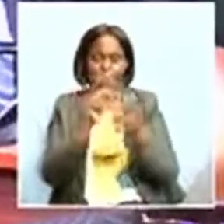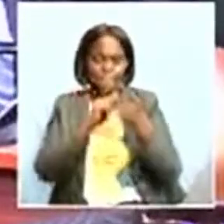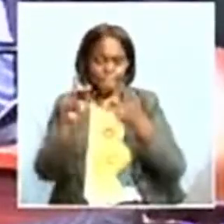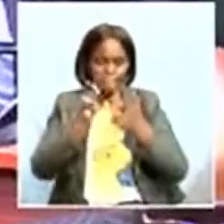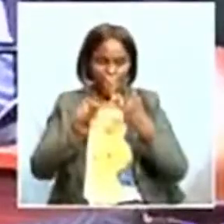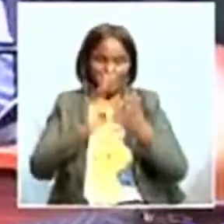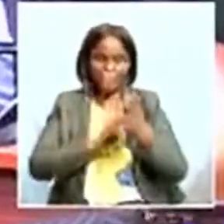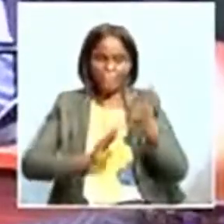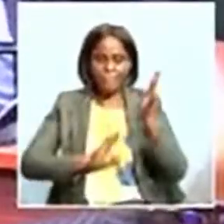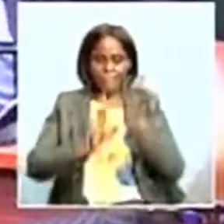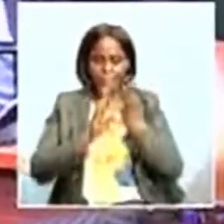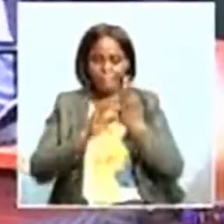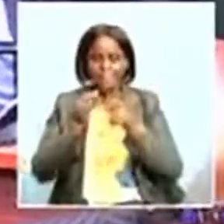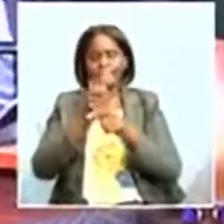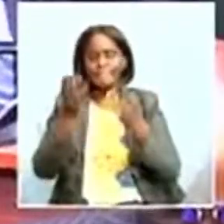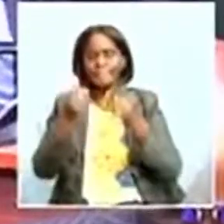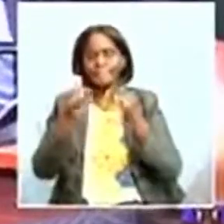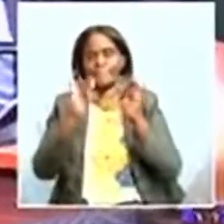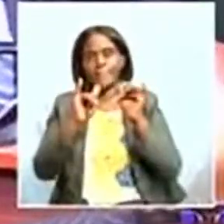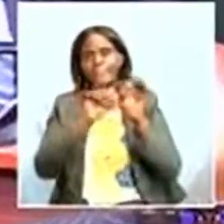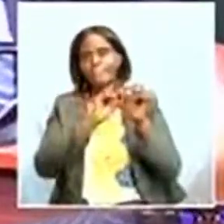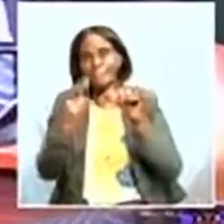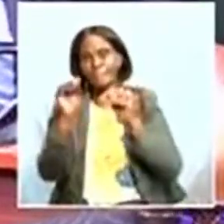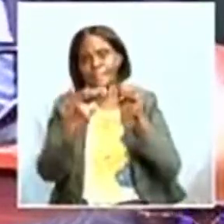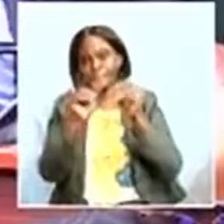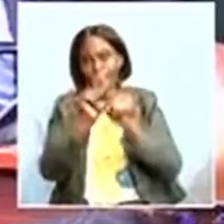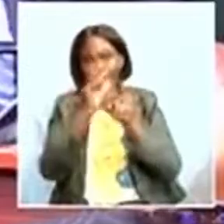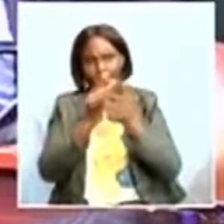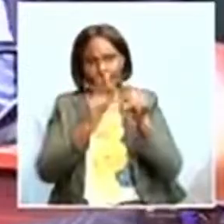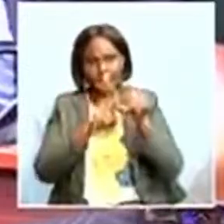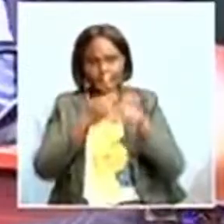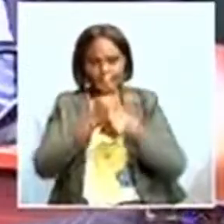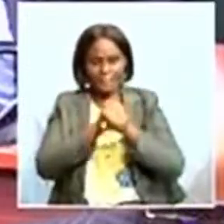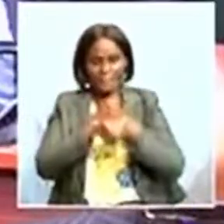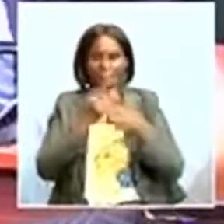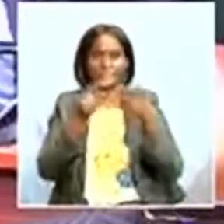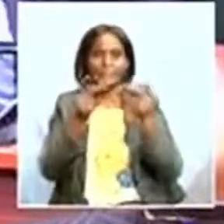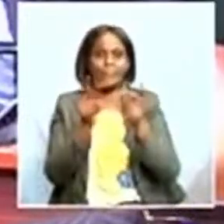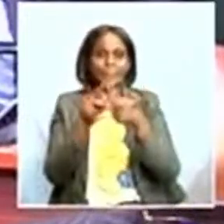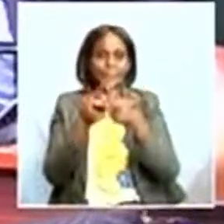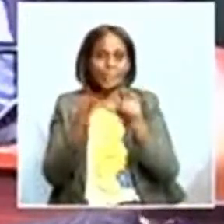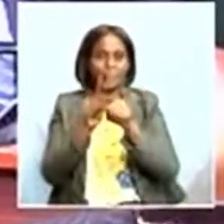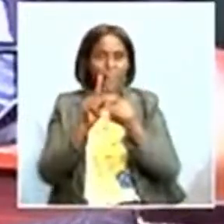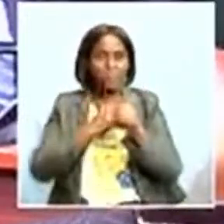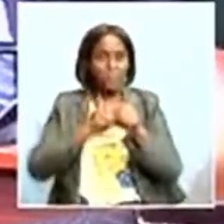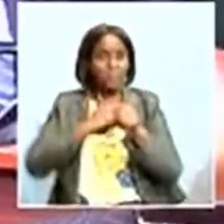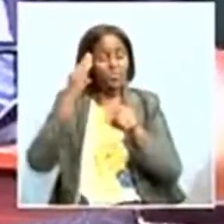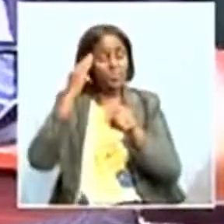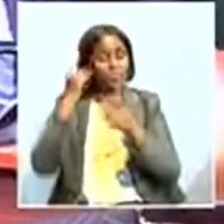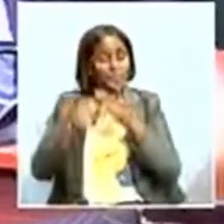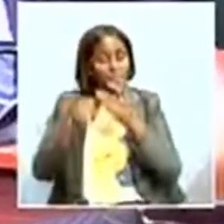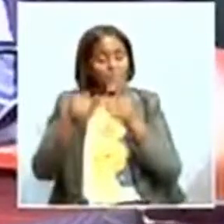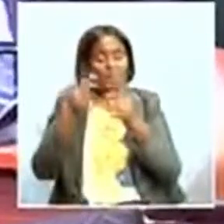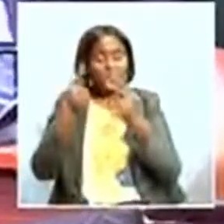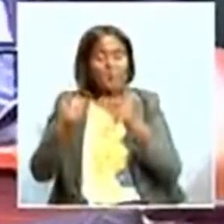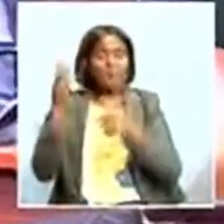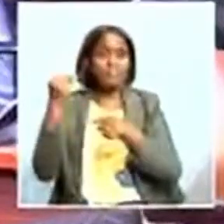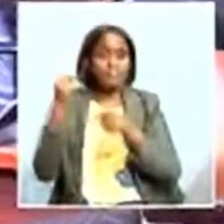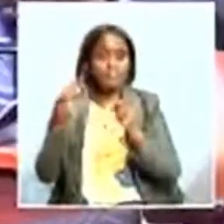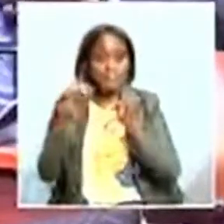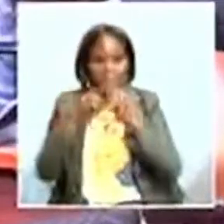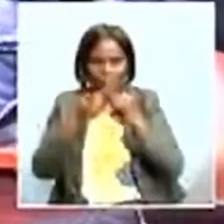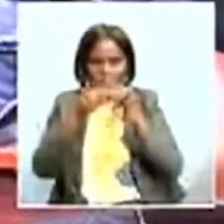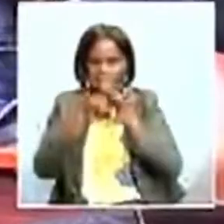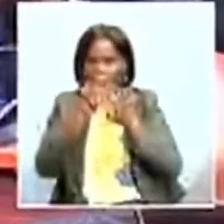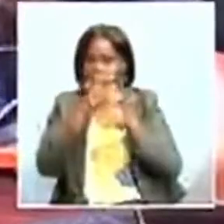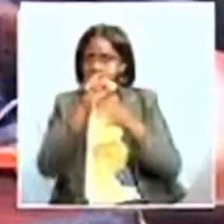weekly boardings where they come and then they go. Sometimes just makeshift. I know what was obtaining. So even that